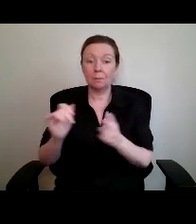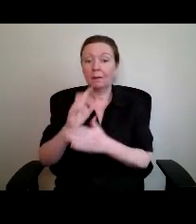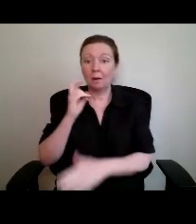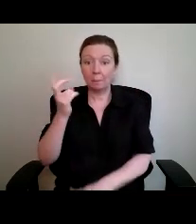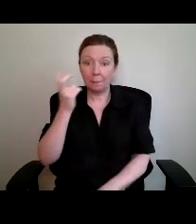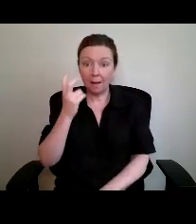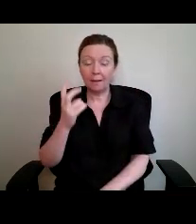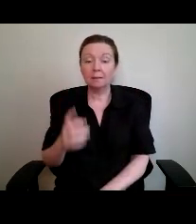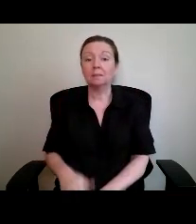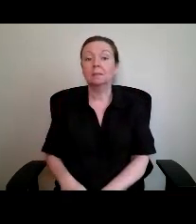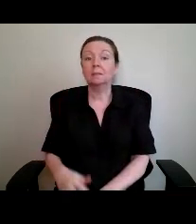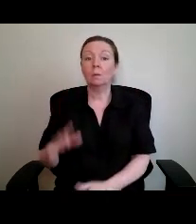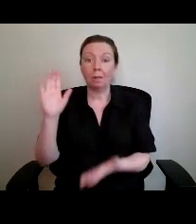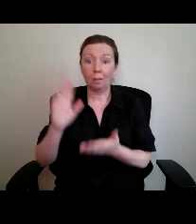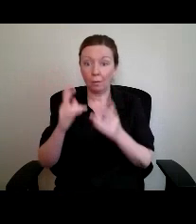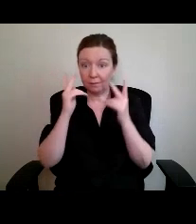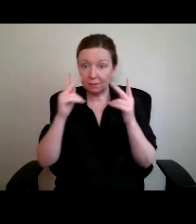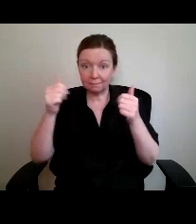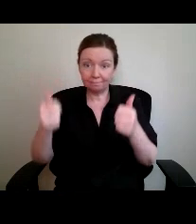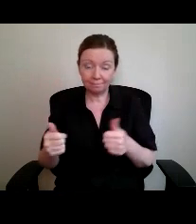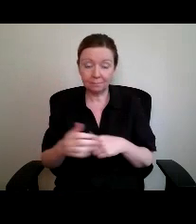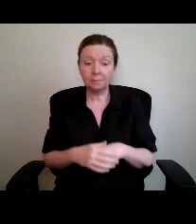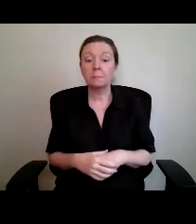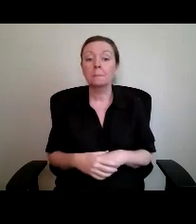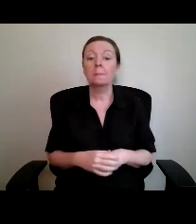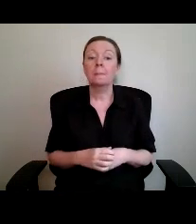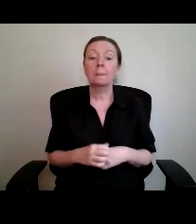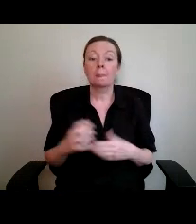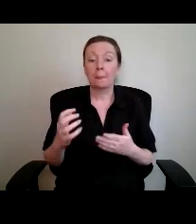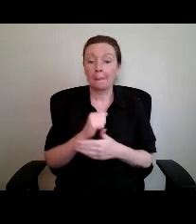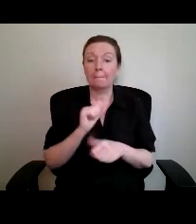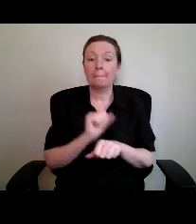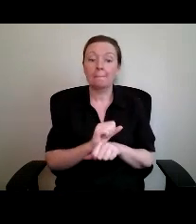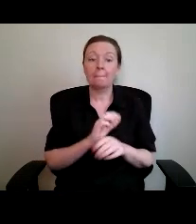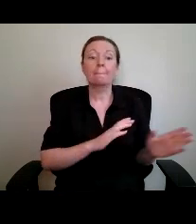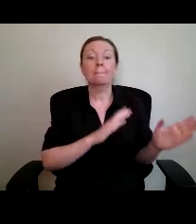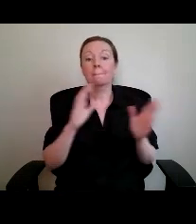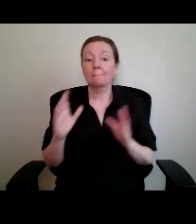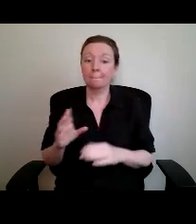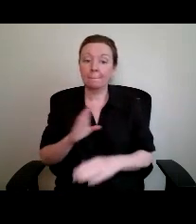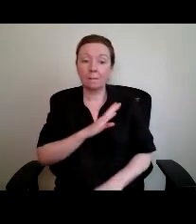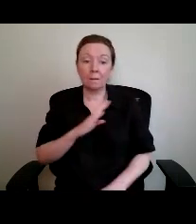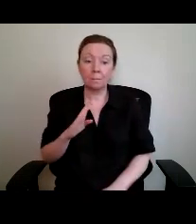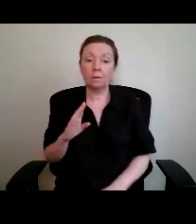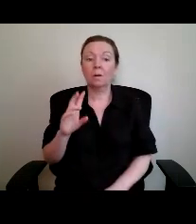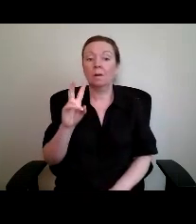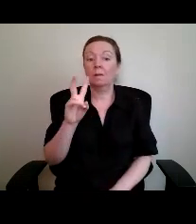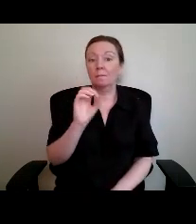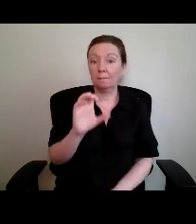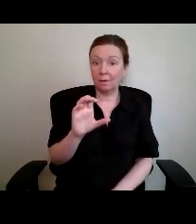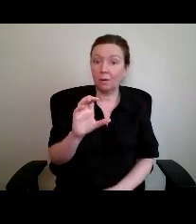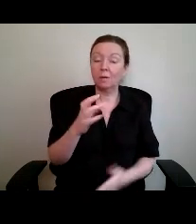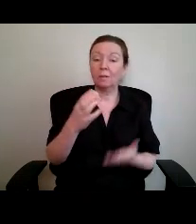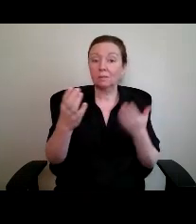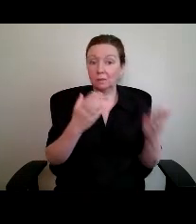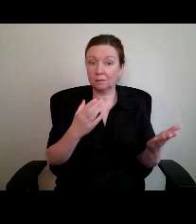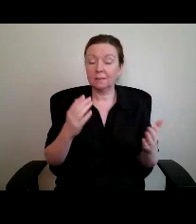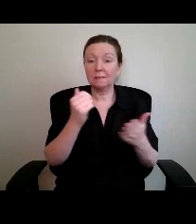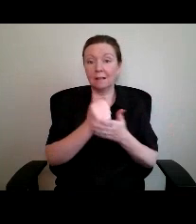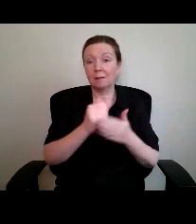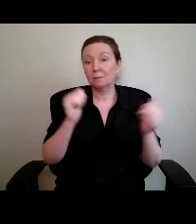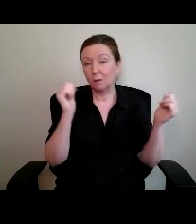or have low vision and obtain employment. And then the Bureau of Vocational Rehabilitation Services helps